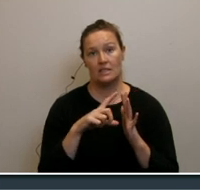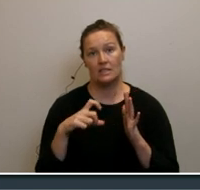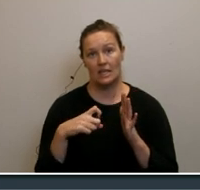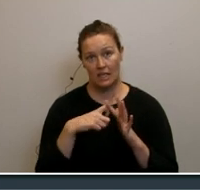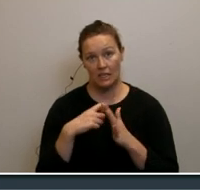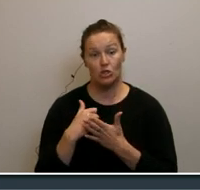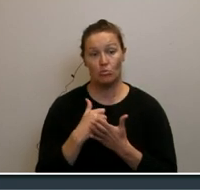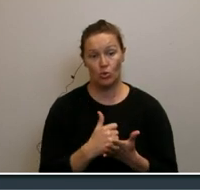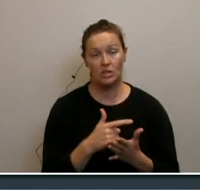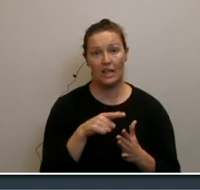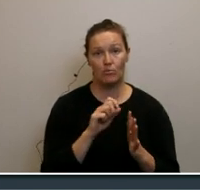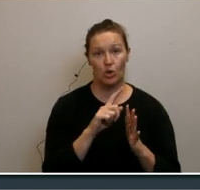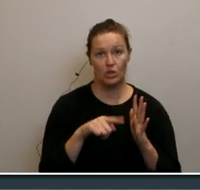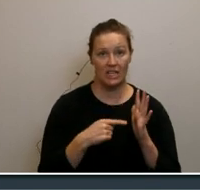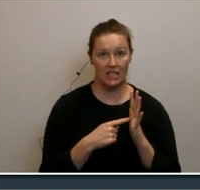Ian Dick,